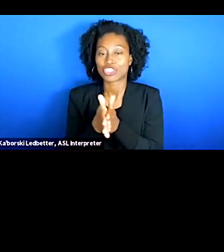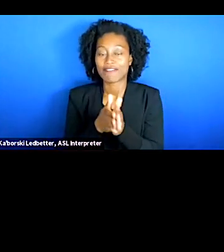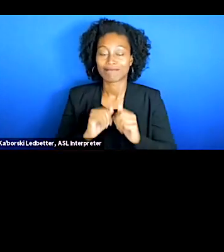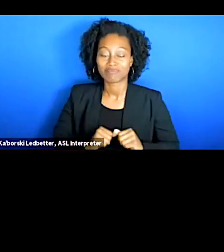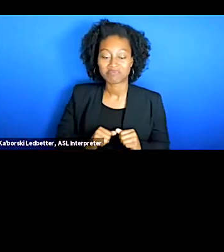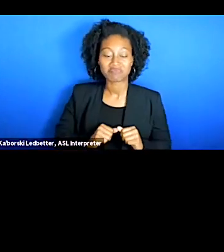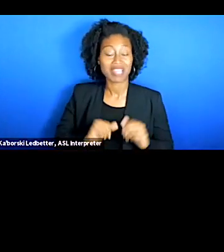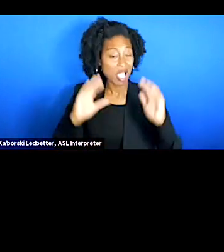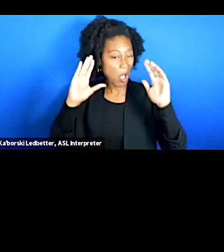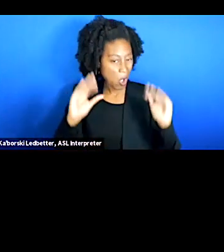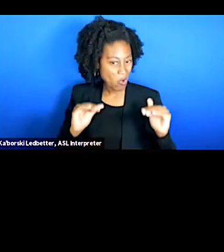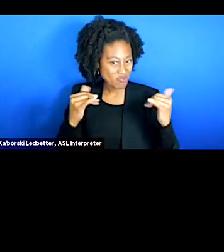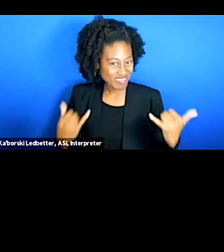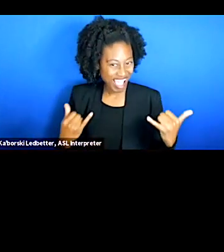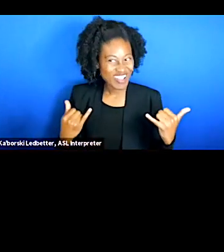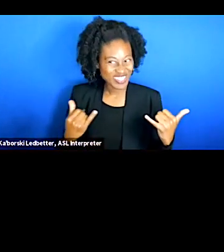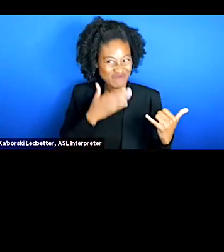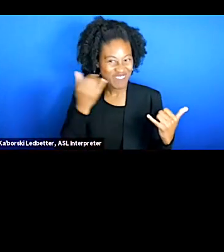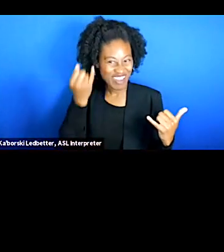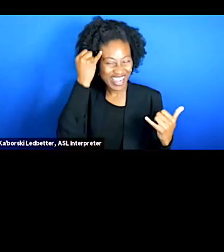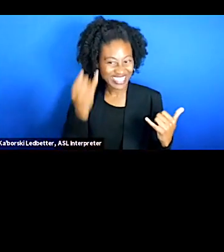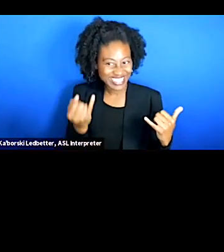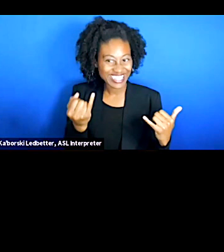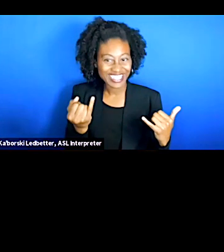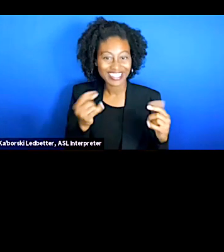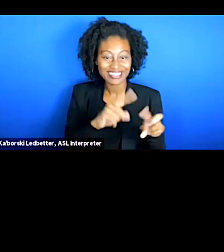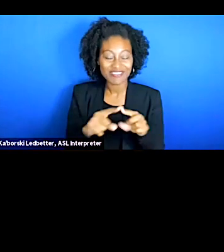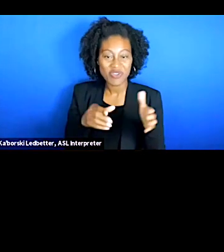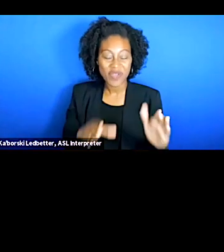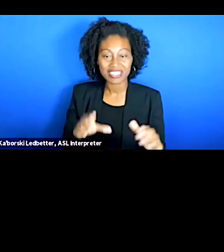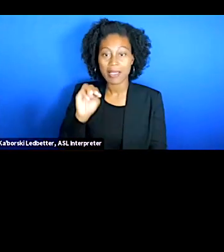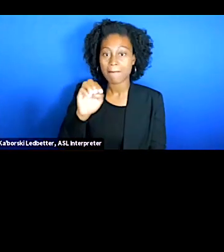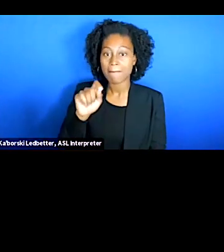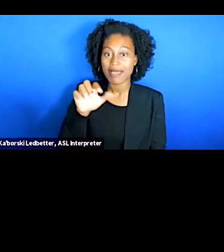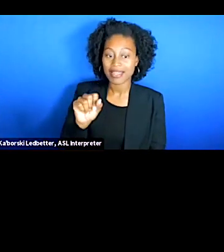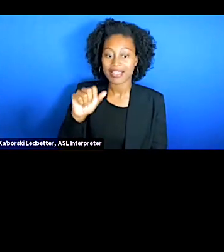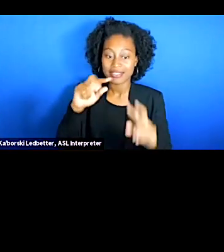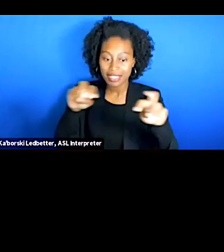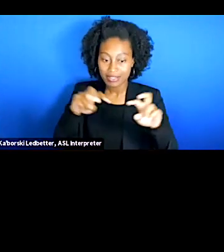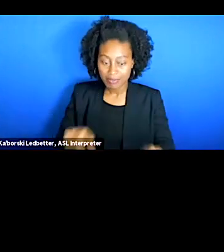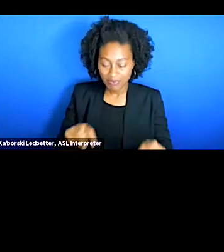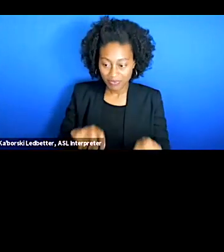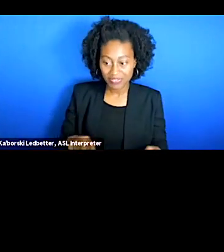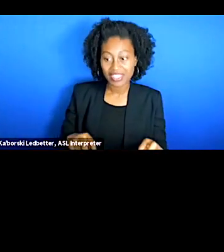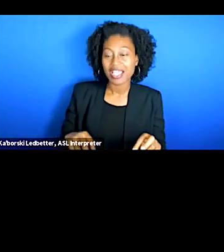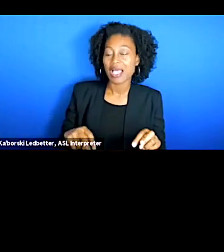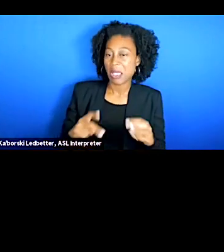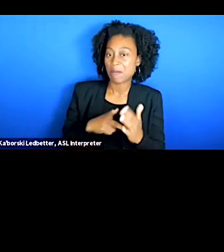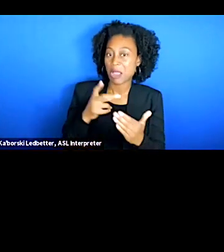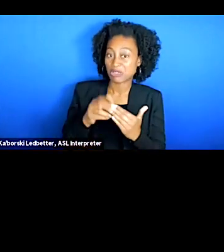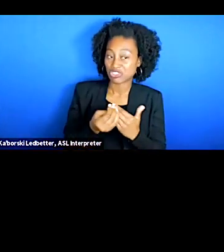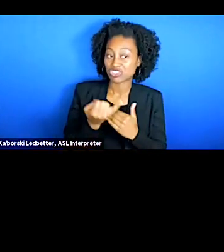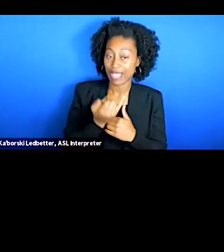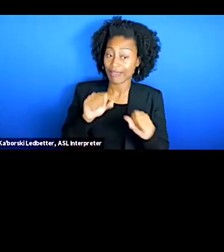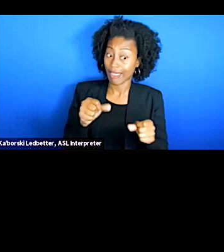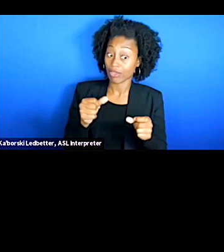So I hope this gives you an idea of the ways that a metasynthesis project can not only quickly educate people about a topic, but